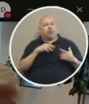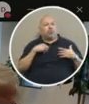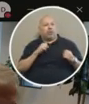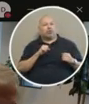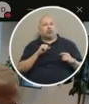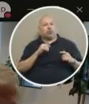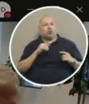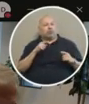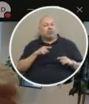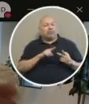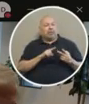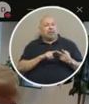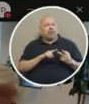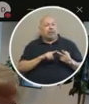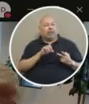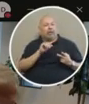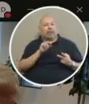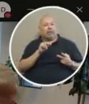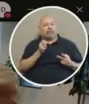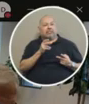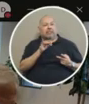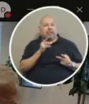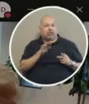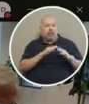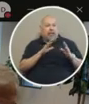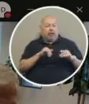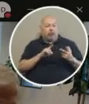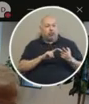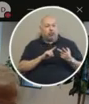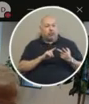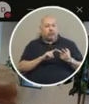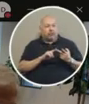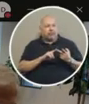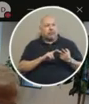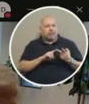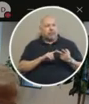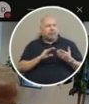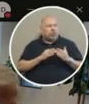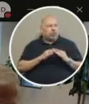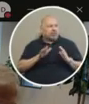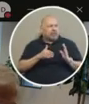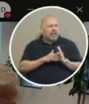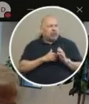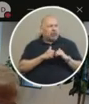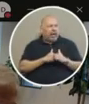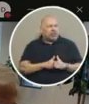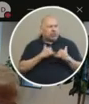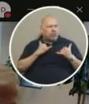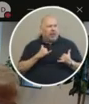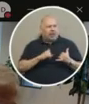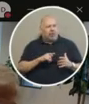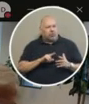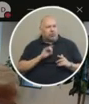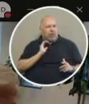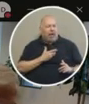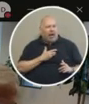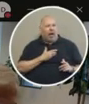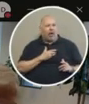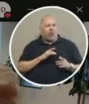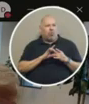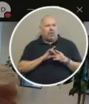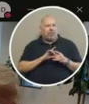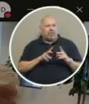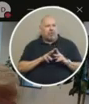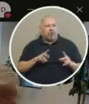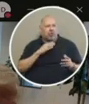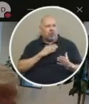Salvation Army, as well as Annunciation House, to guide us in terms of what that need is, because they are on the front lines right now. So I would say our relationship